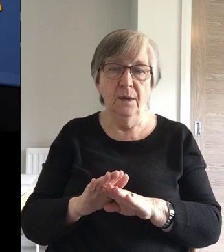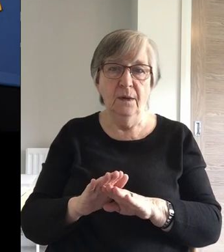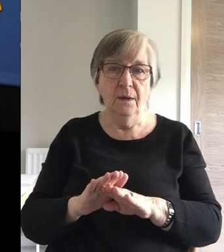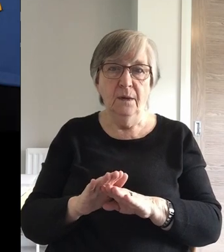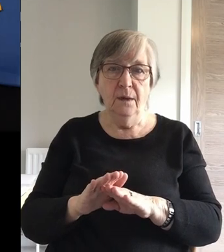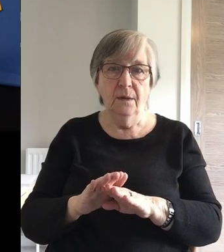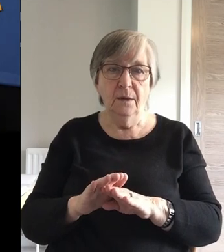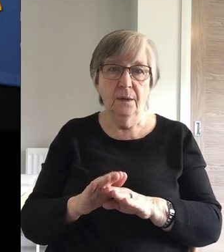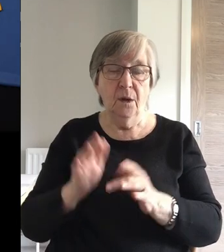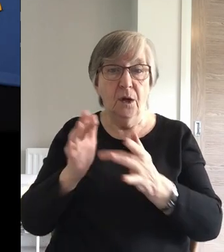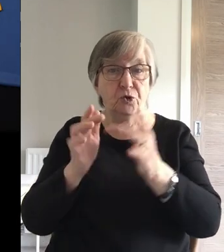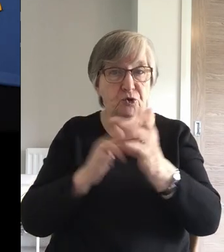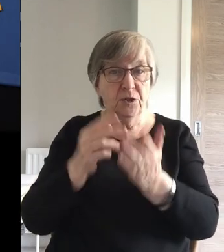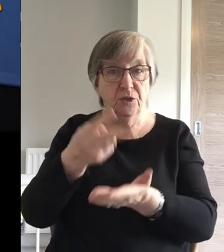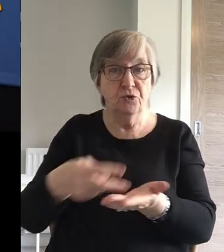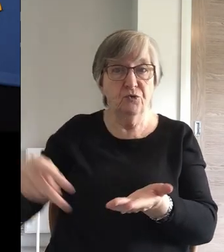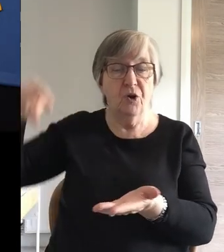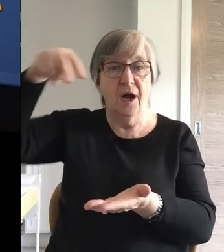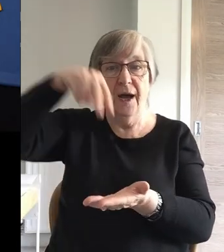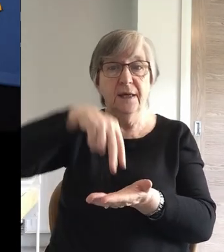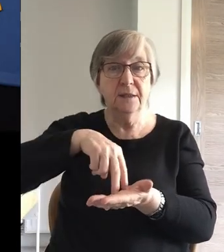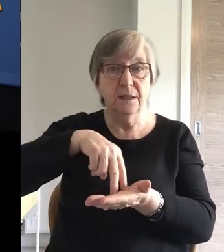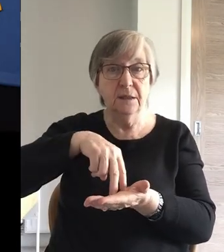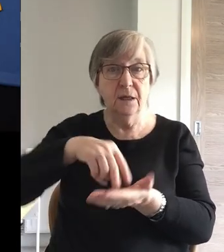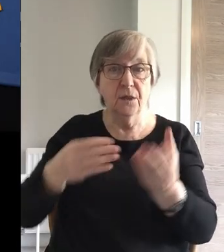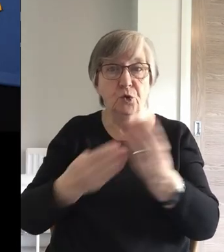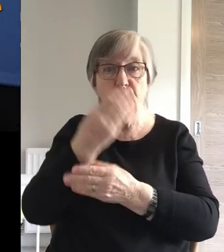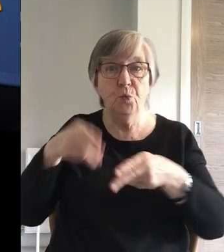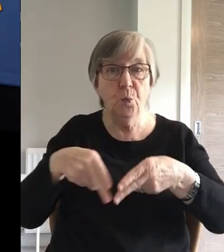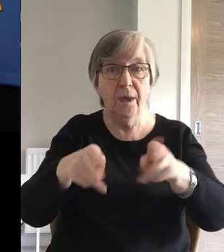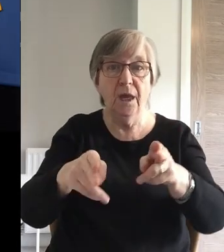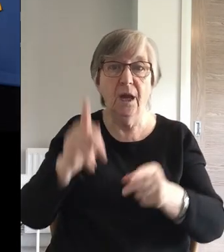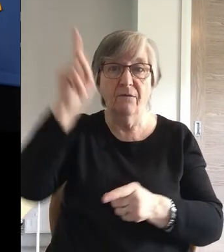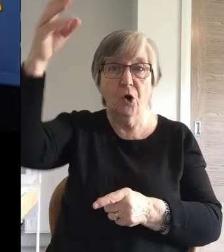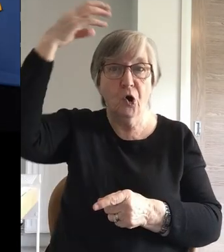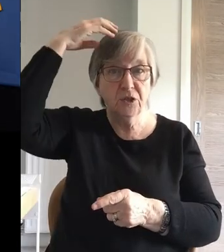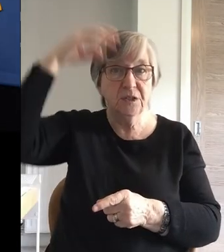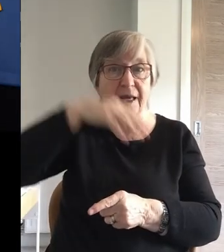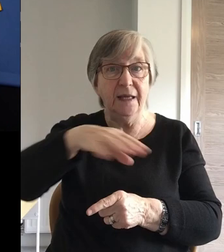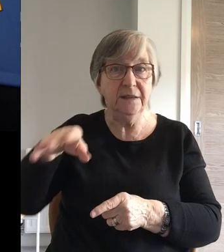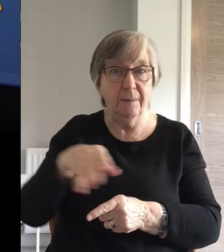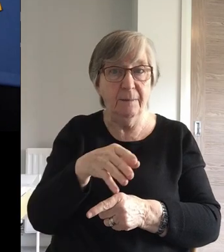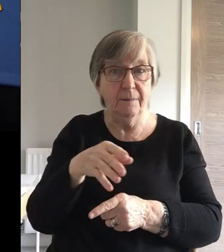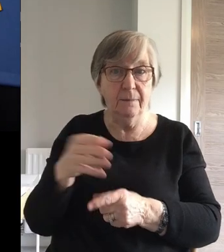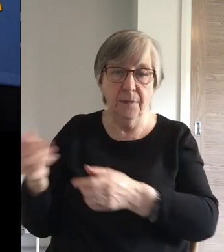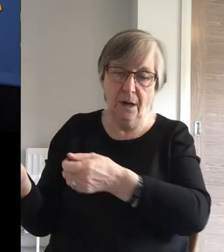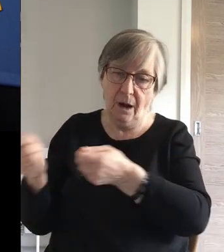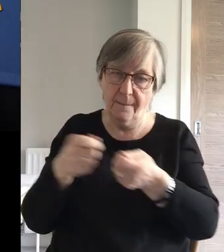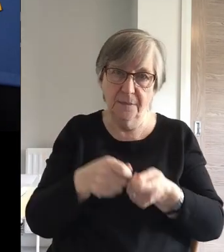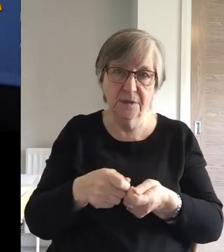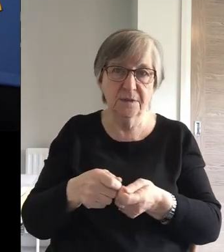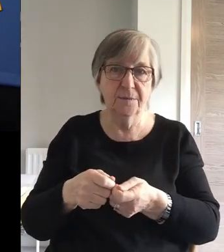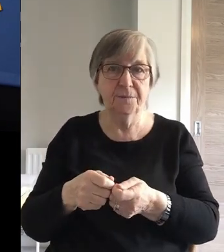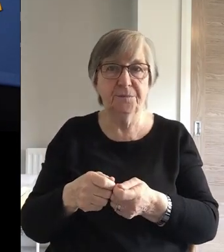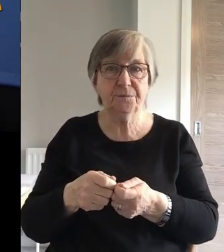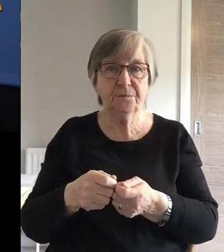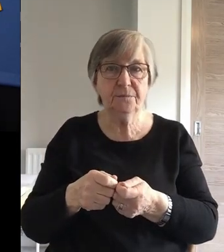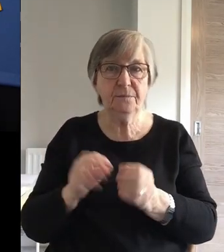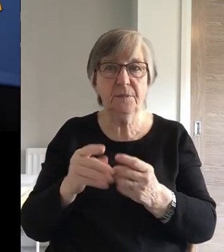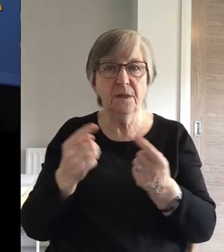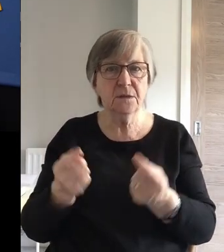And in Jesus' rising, that new way of God's kingdom is brought to birth. And something